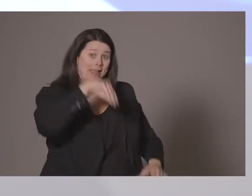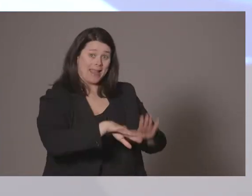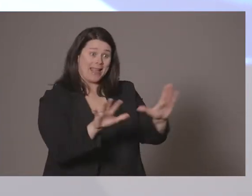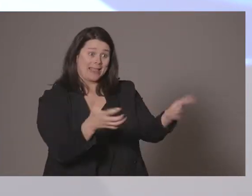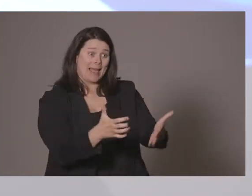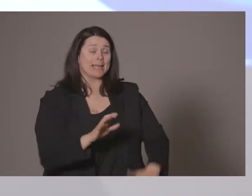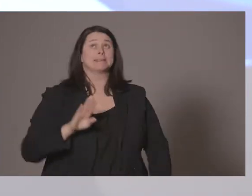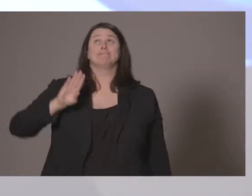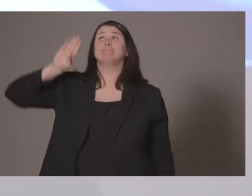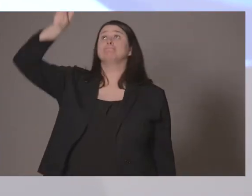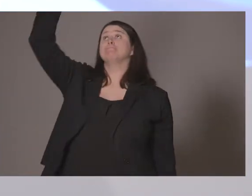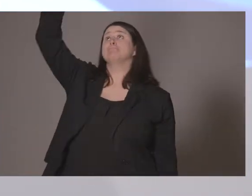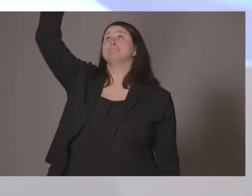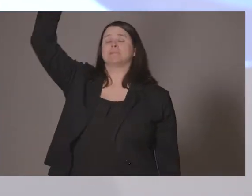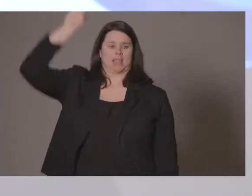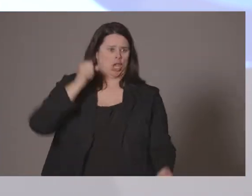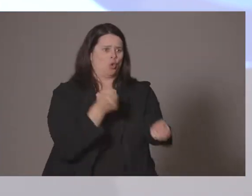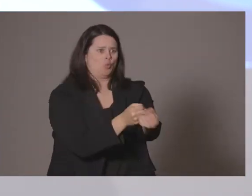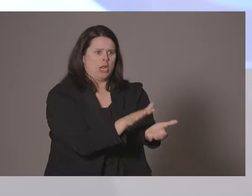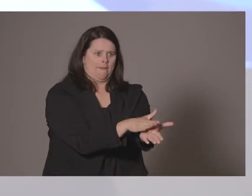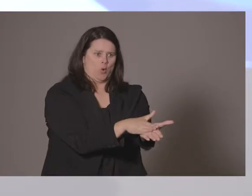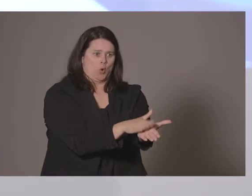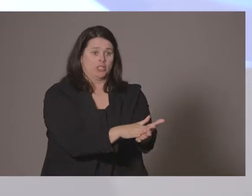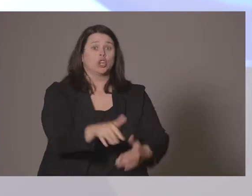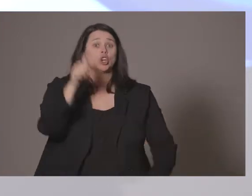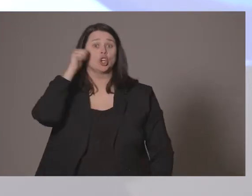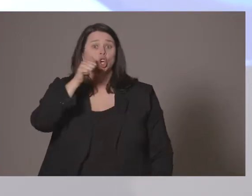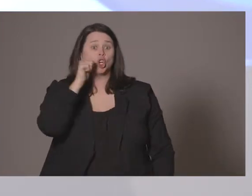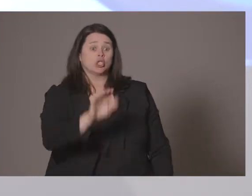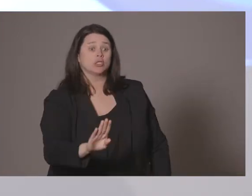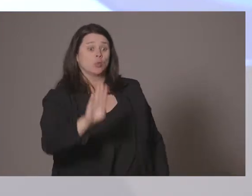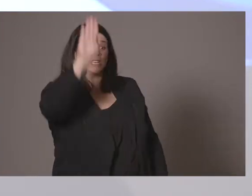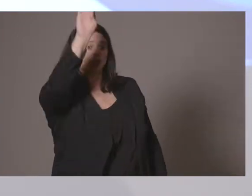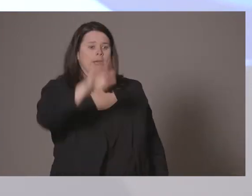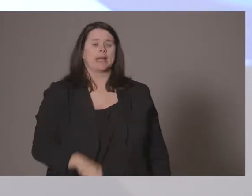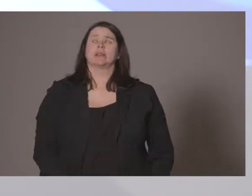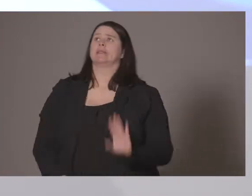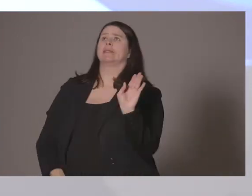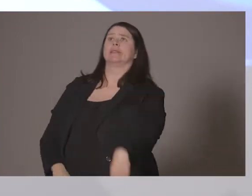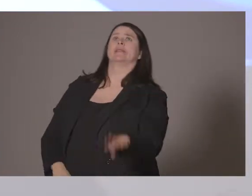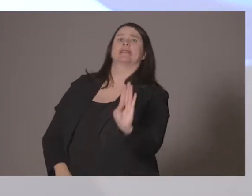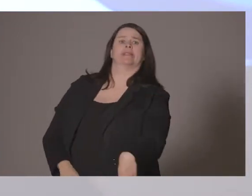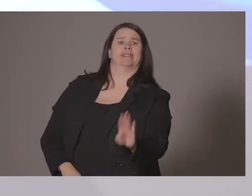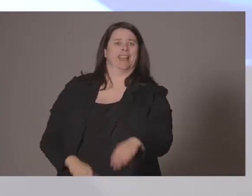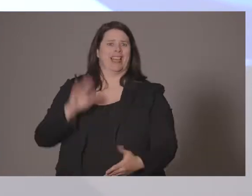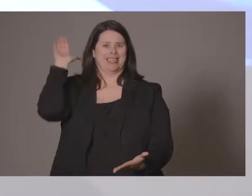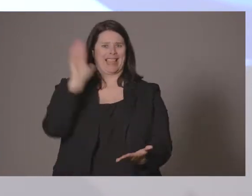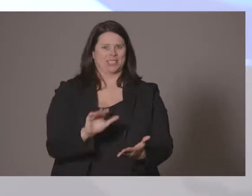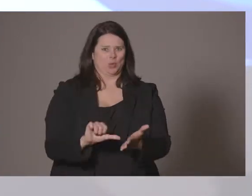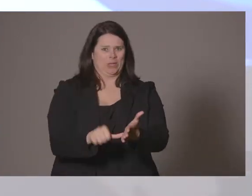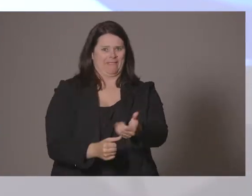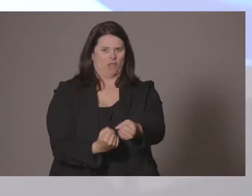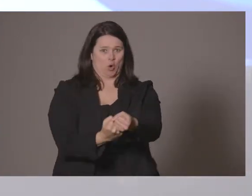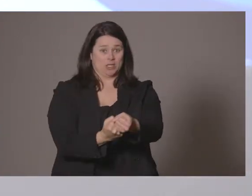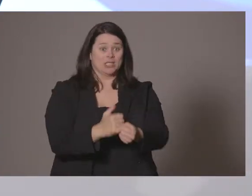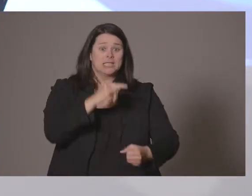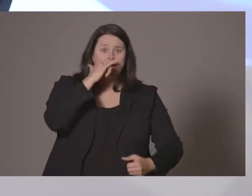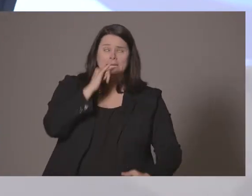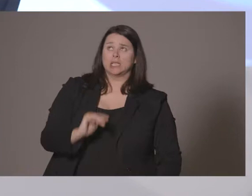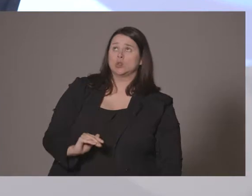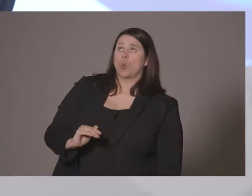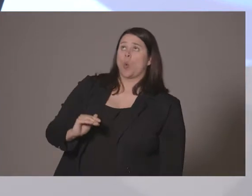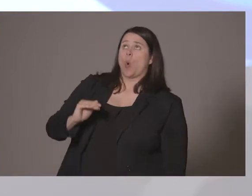they're called on, that they're reinforced for that, and that little girls aren't as much. And so as kids develop through